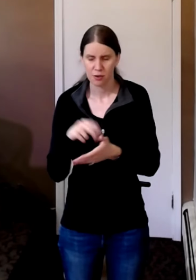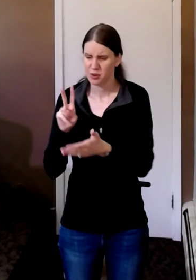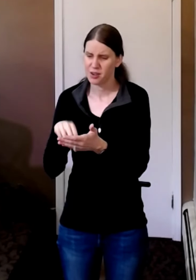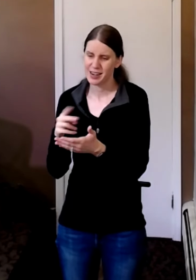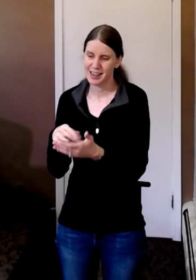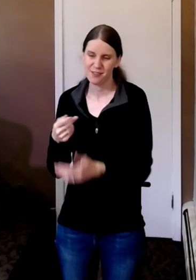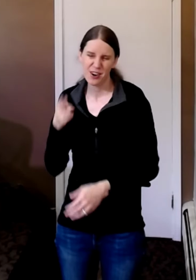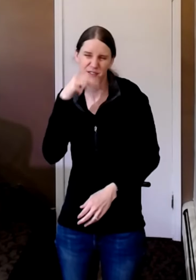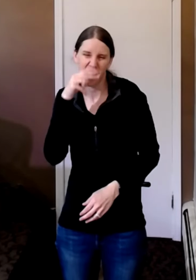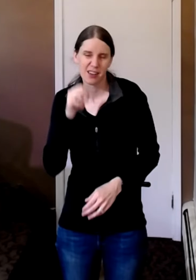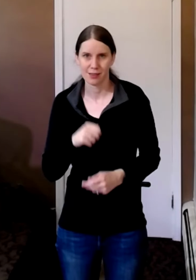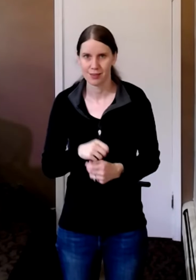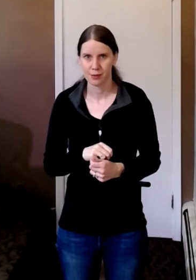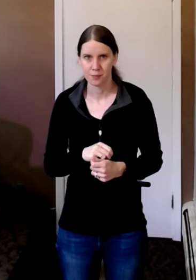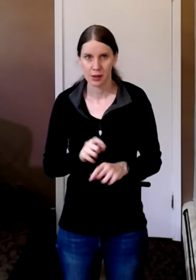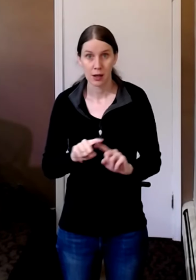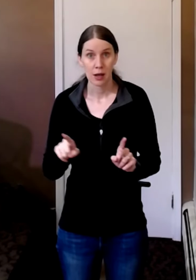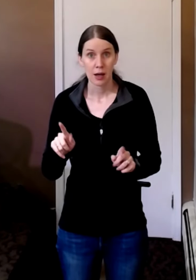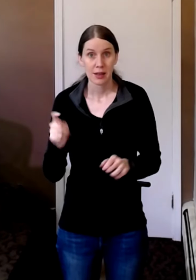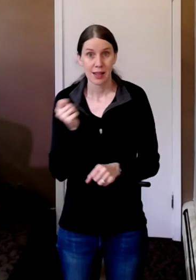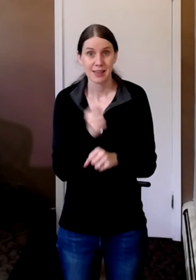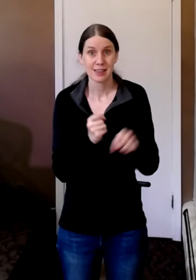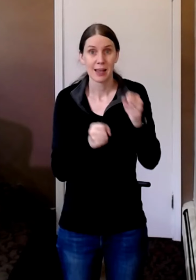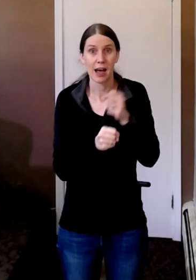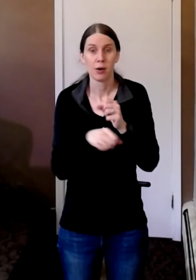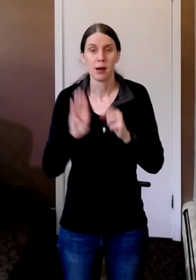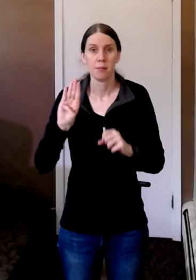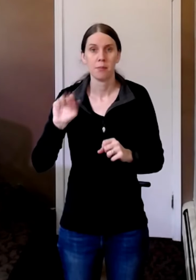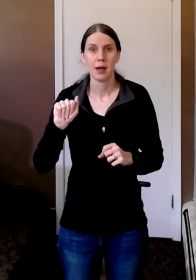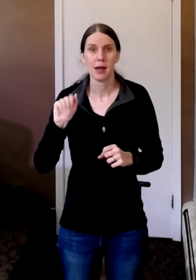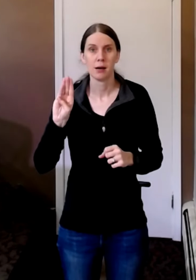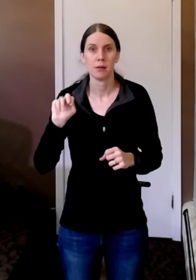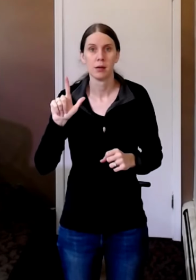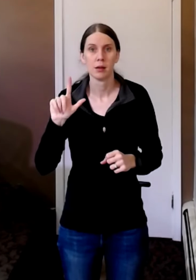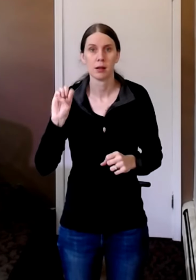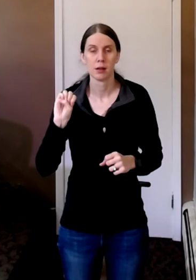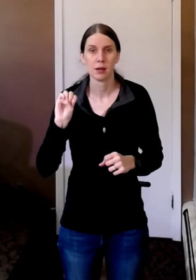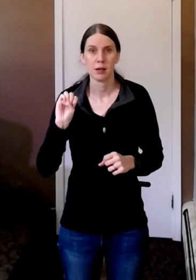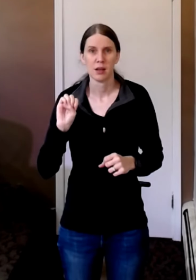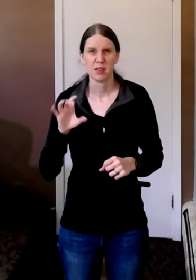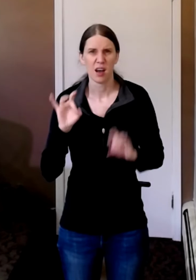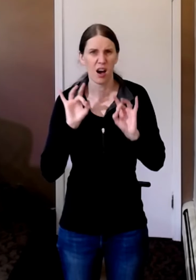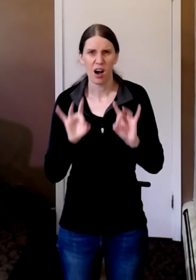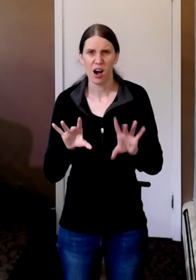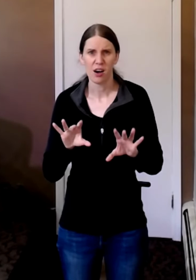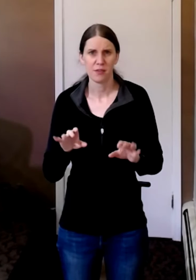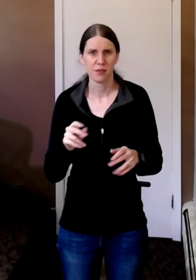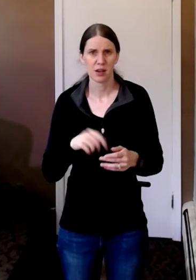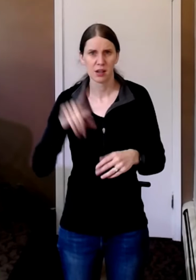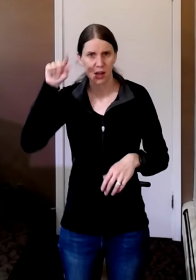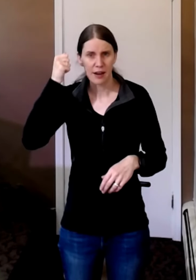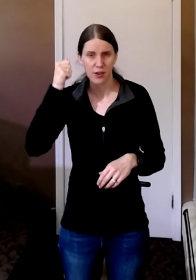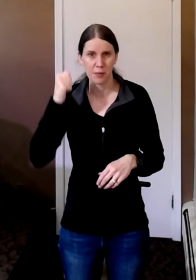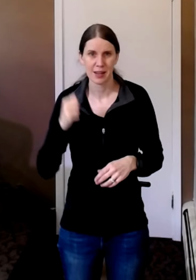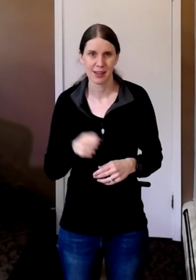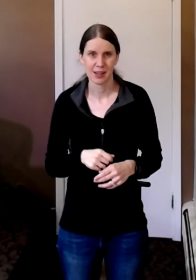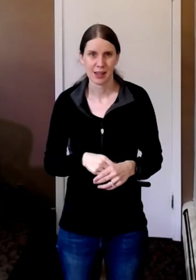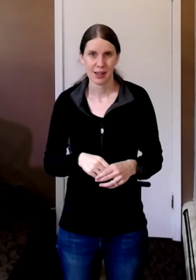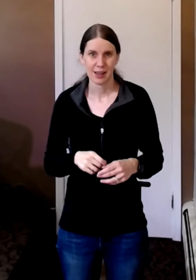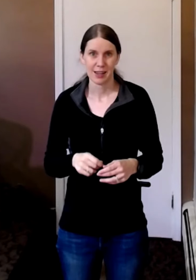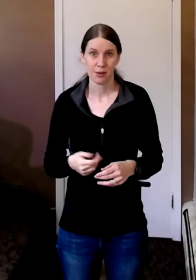novel. But the Tower of Babel, all false religions, the wicked political and economic systems, they have been